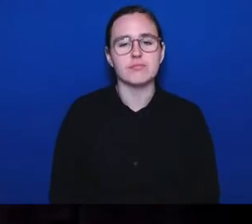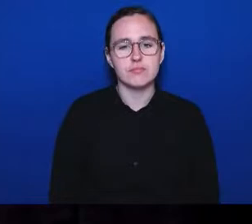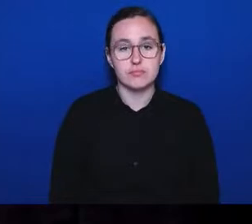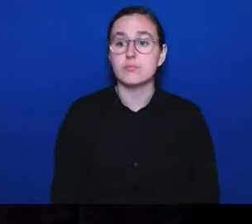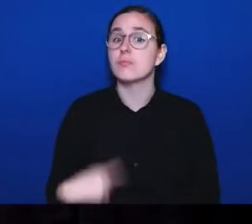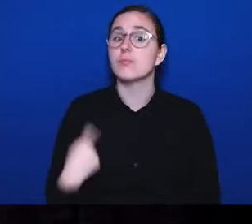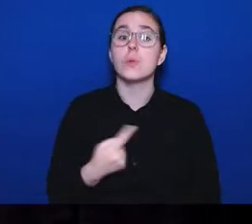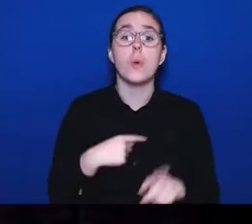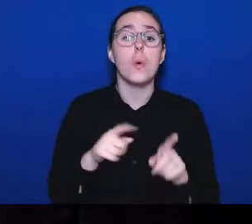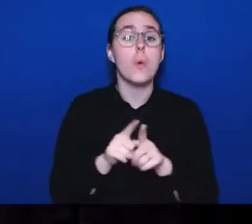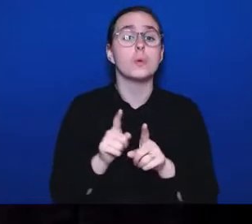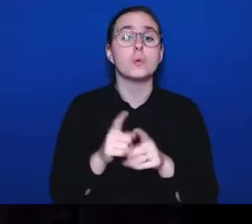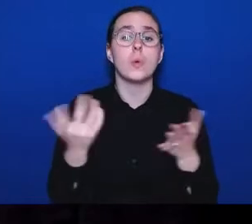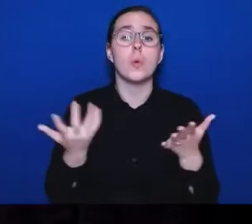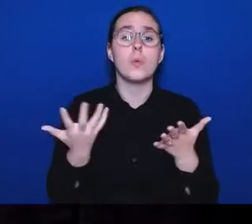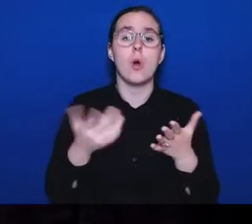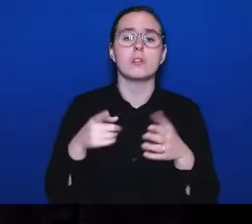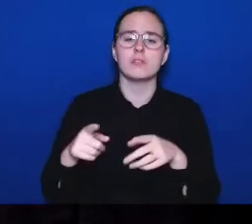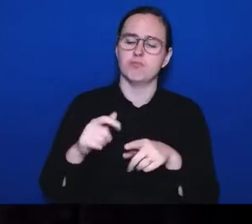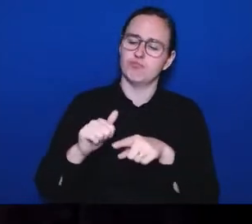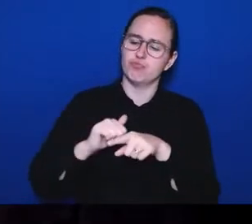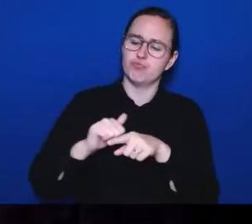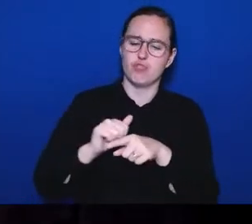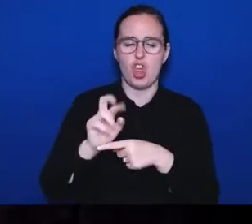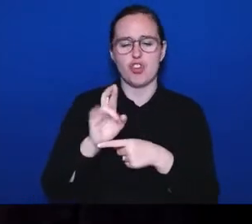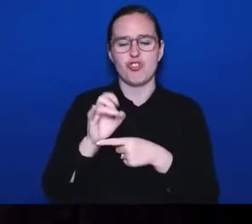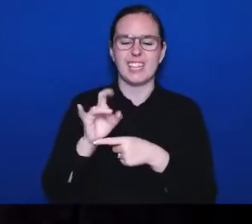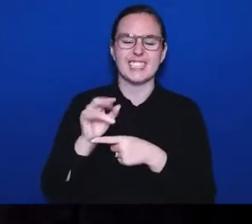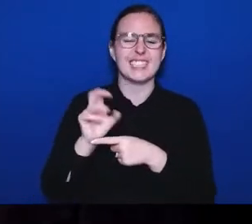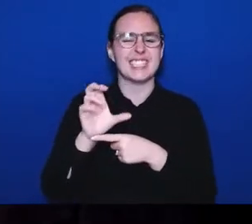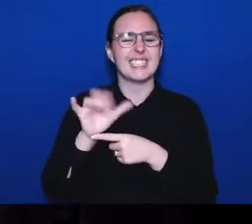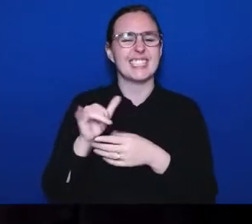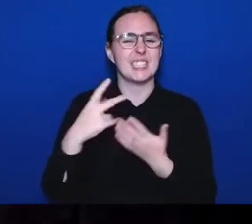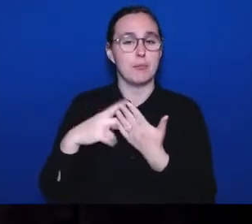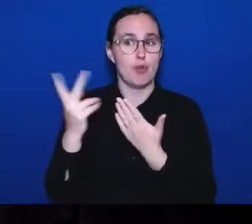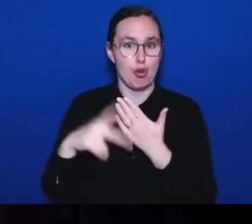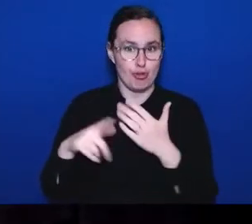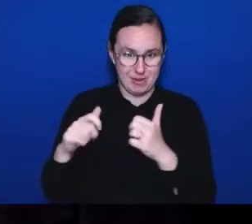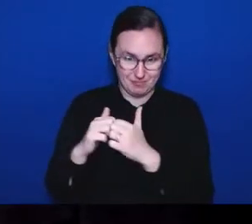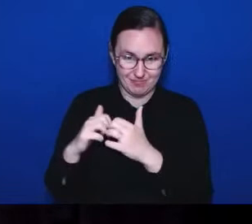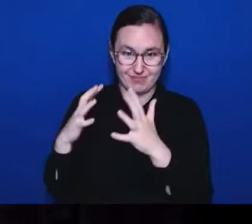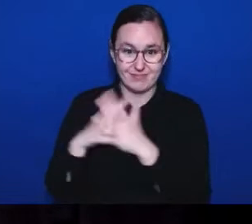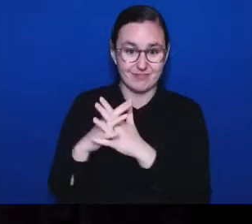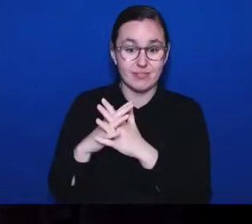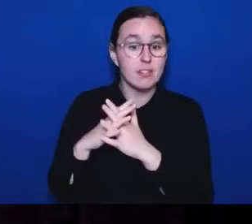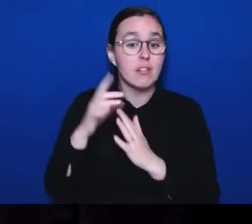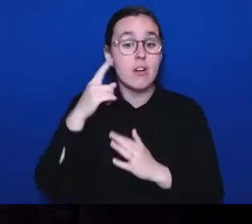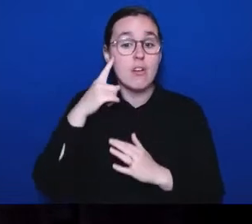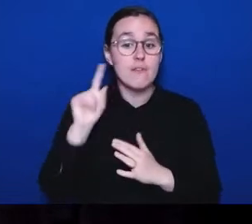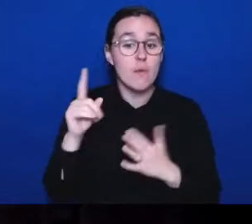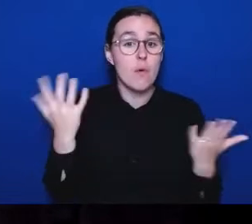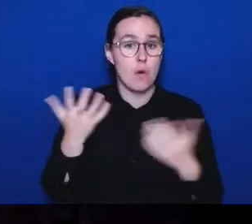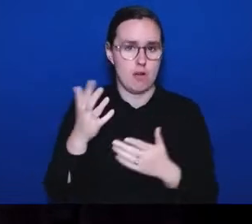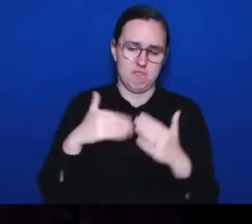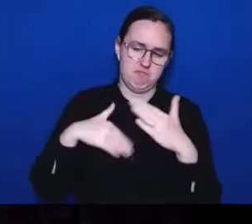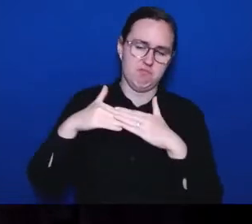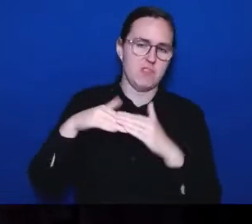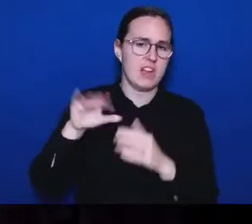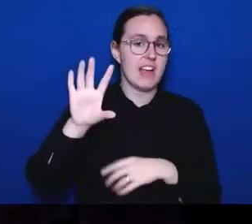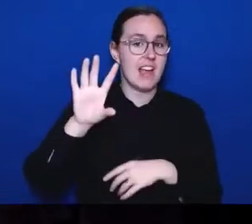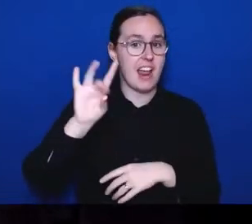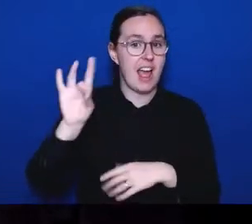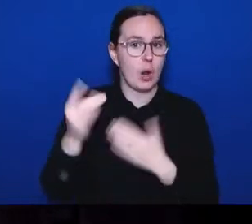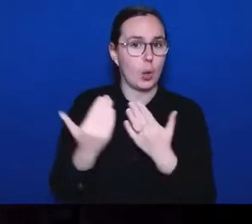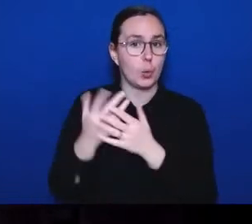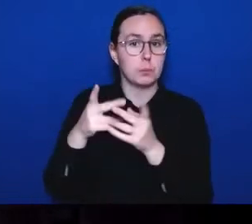128 at the 40 new undergraduate medical seats, I should say, and 88 new residency positions at the University of British Columbia, and of course,